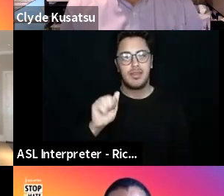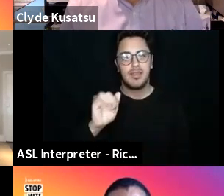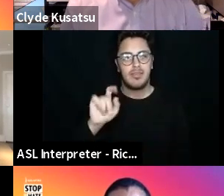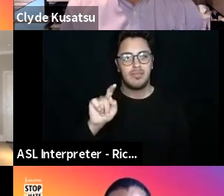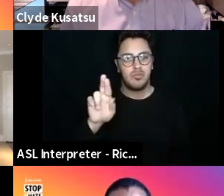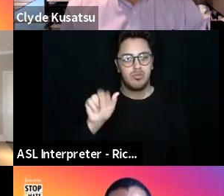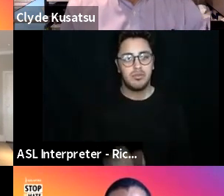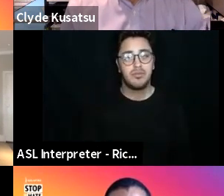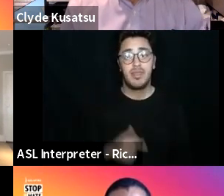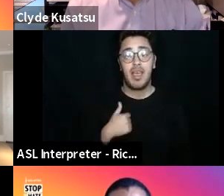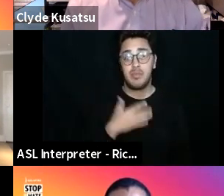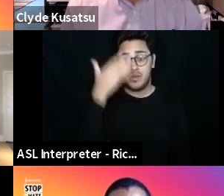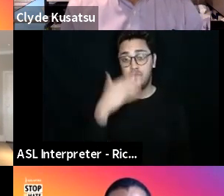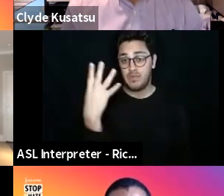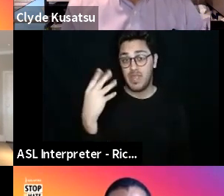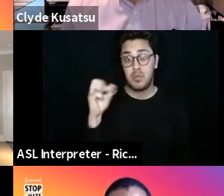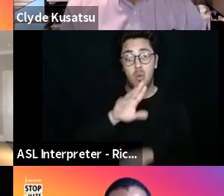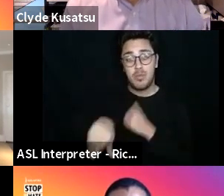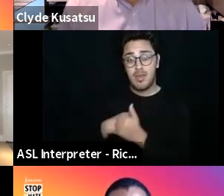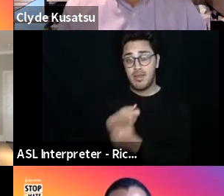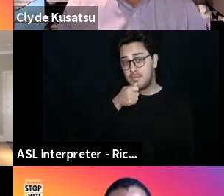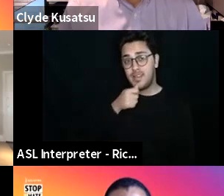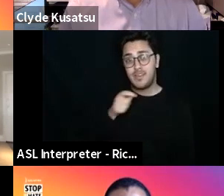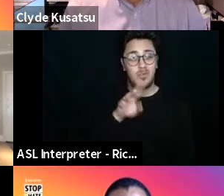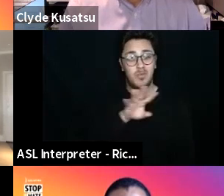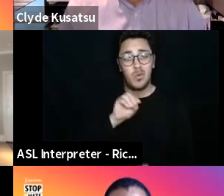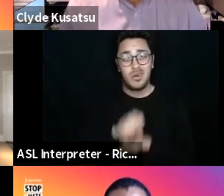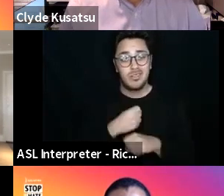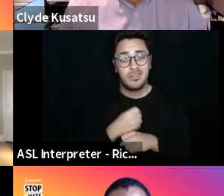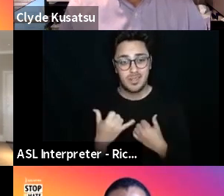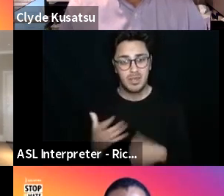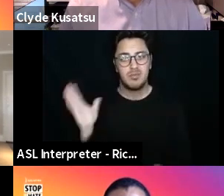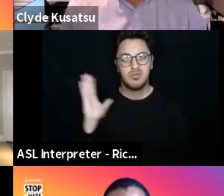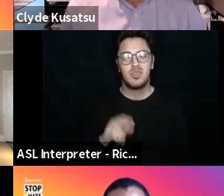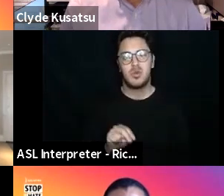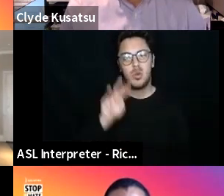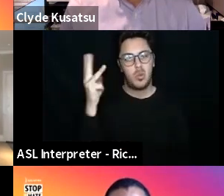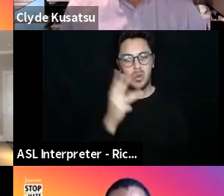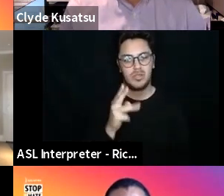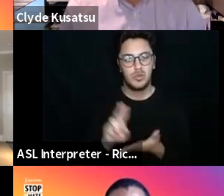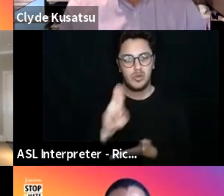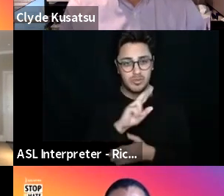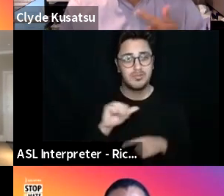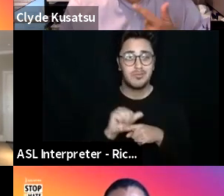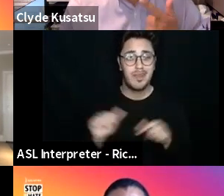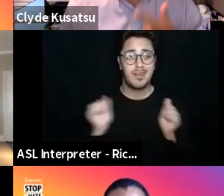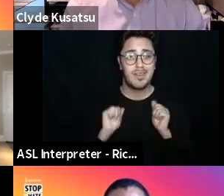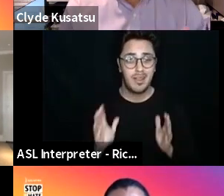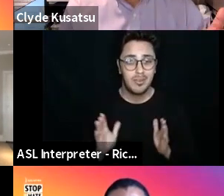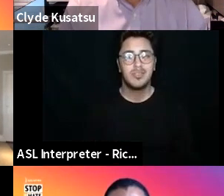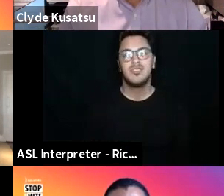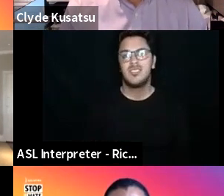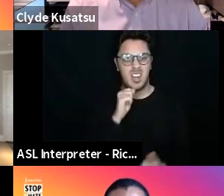of the camera or behind a mic for 48 years now, after training as a theater major at Northwestern University, when there weren't many who looked like